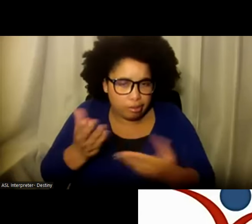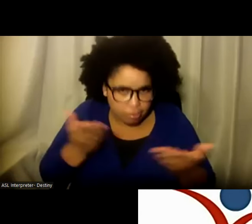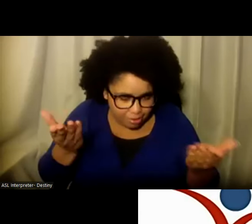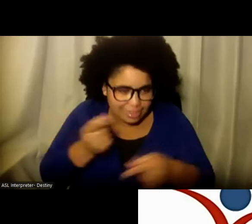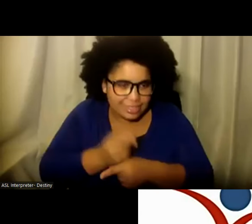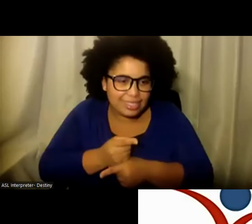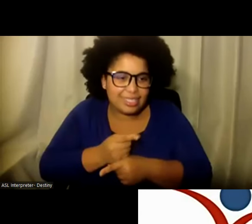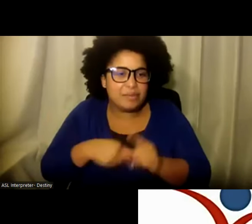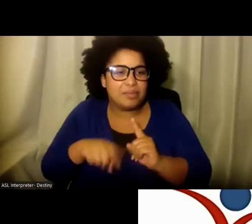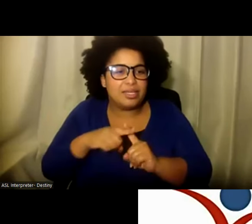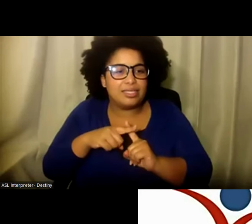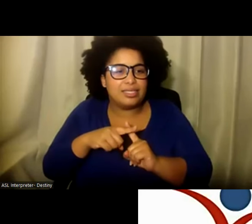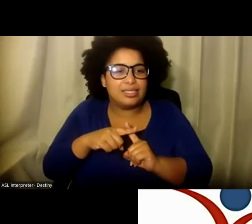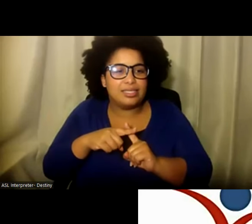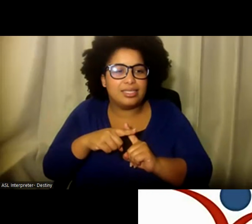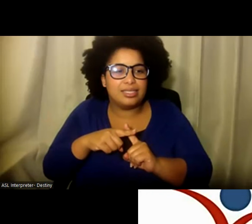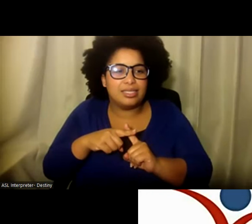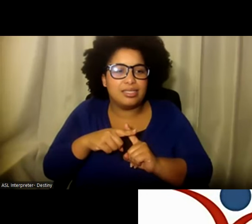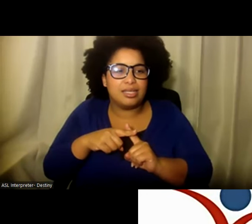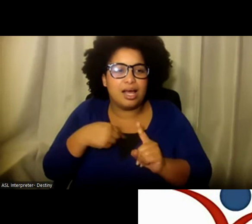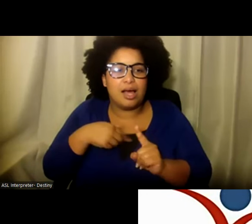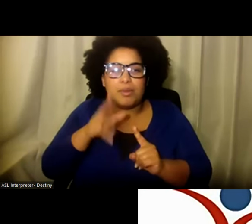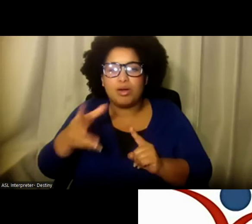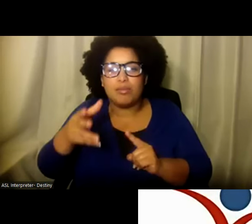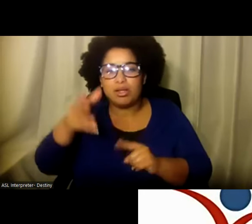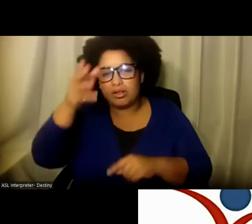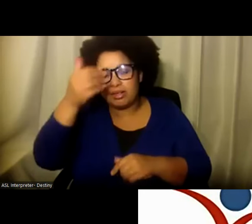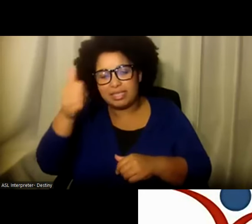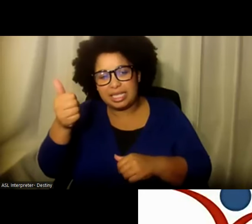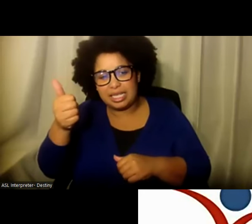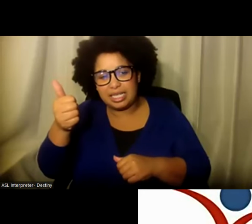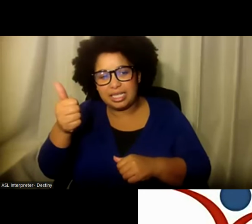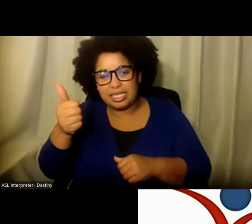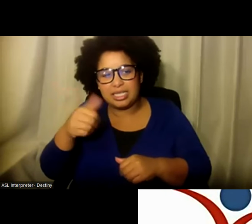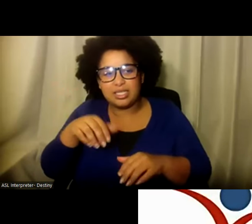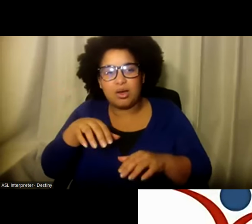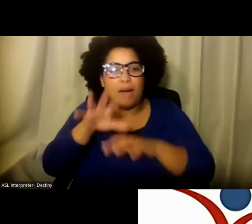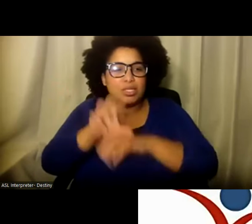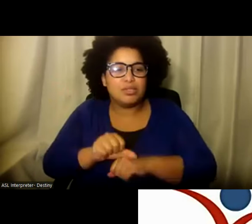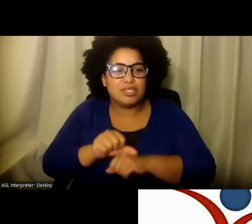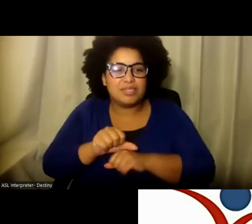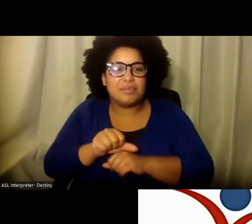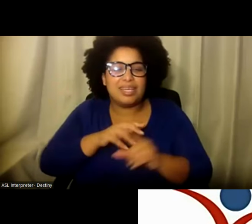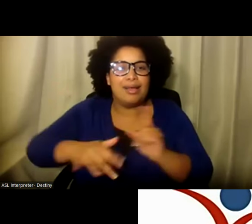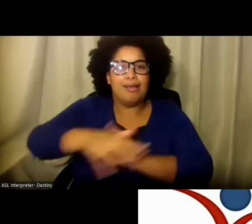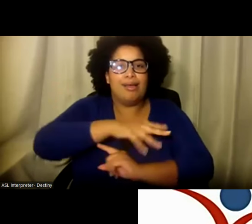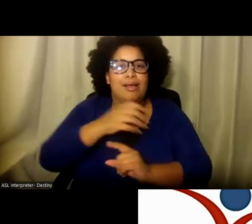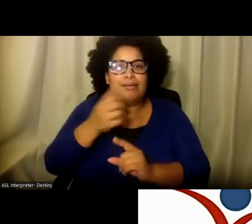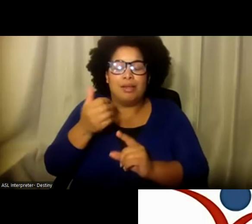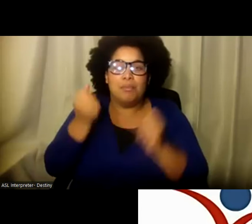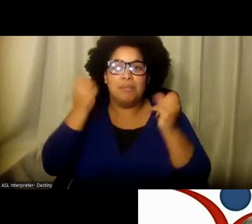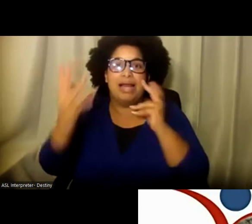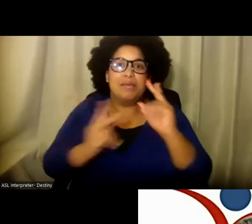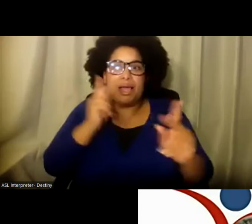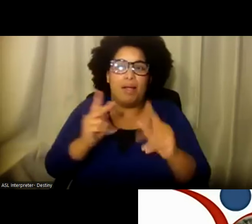Plus, I was going to say, I'm a grandmother of 10, so I'm used to being around a lot of people. But